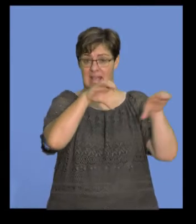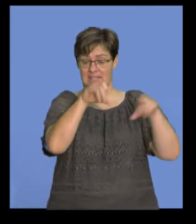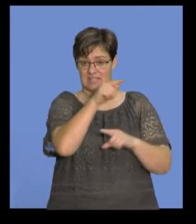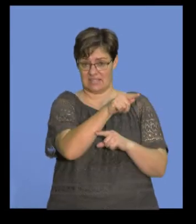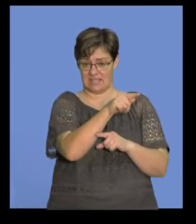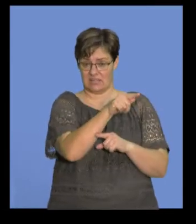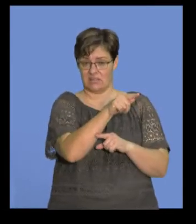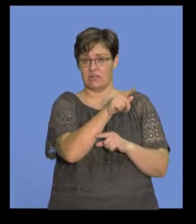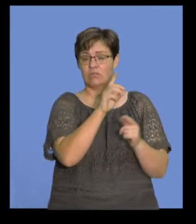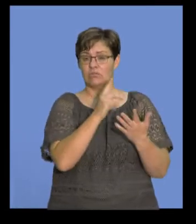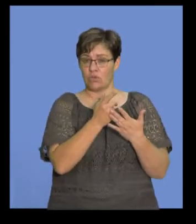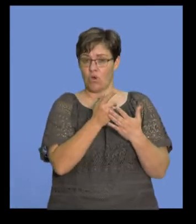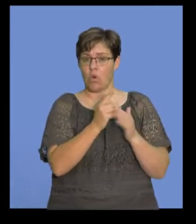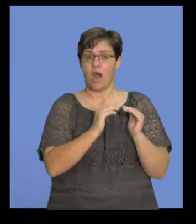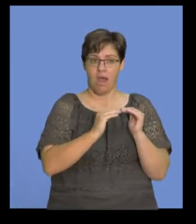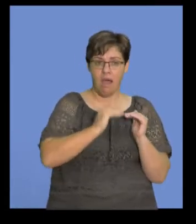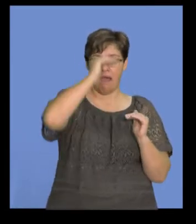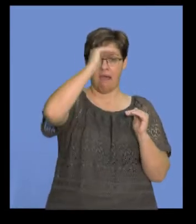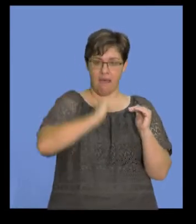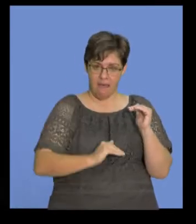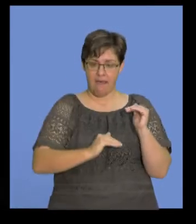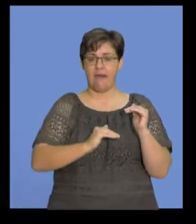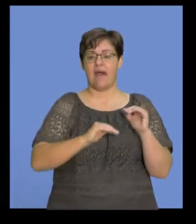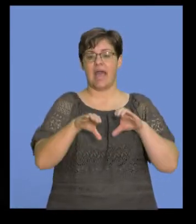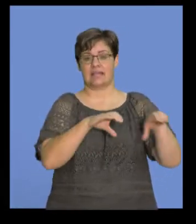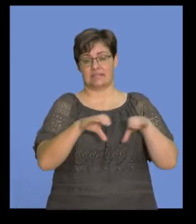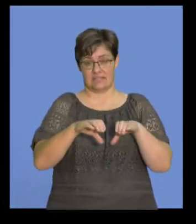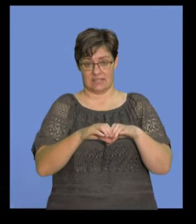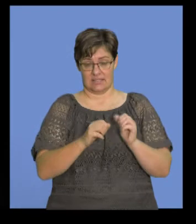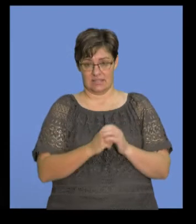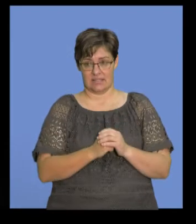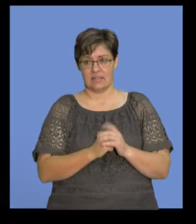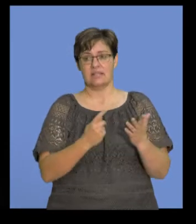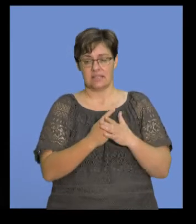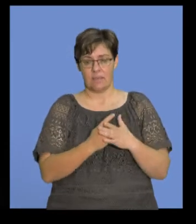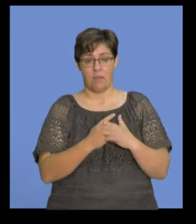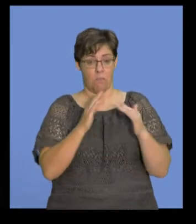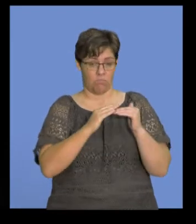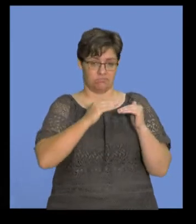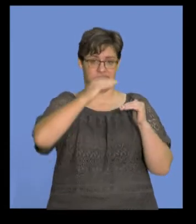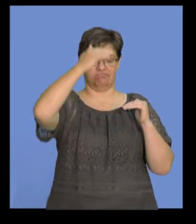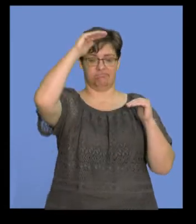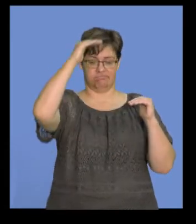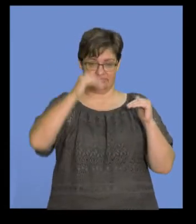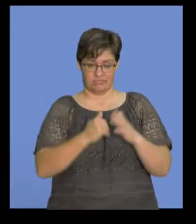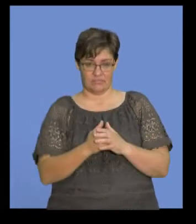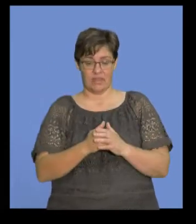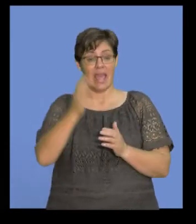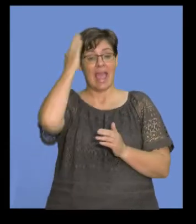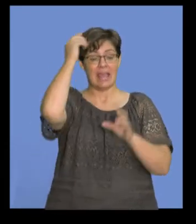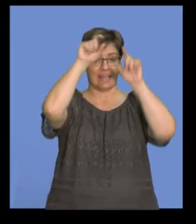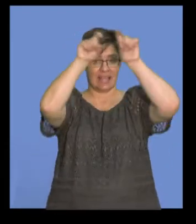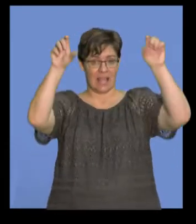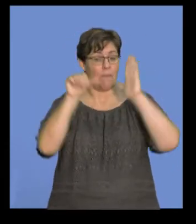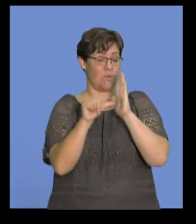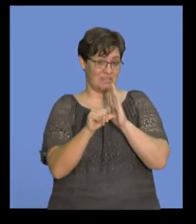showing you a direction of increasing activity from the bottom as the scale increases. The heading of the graph